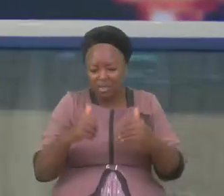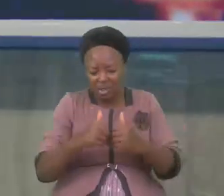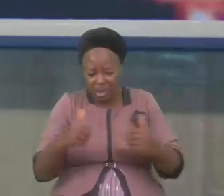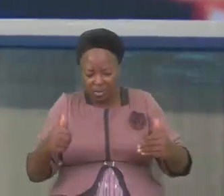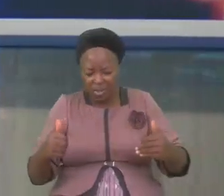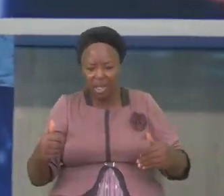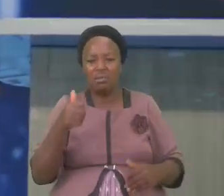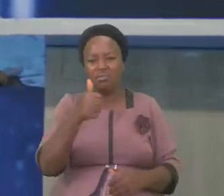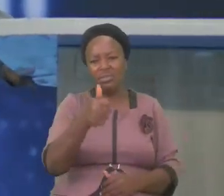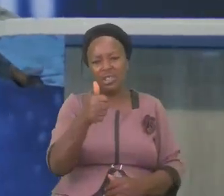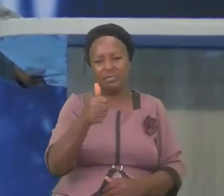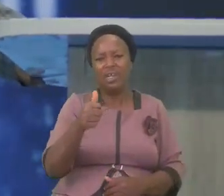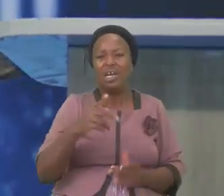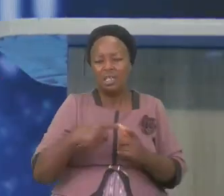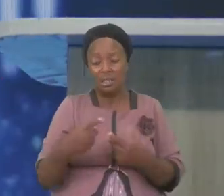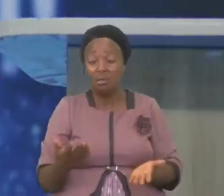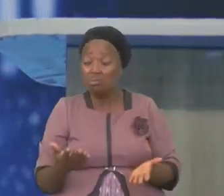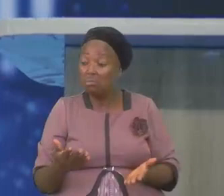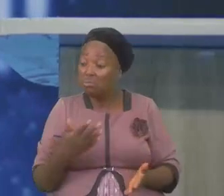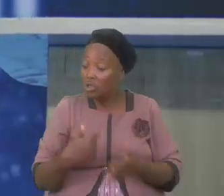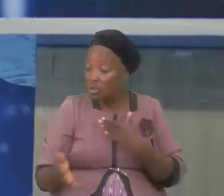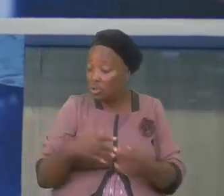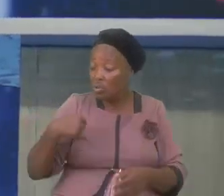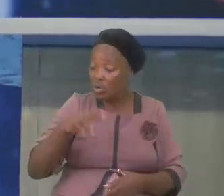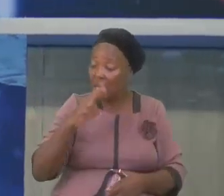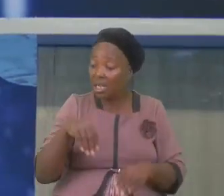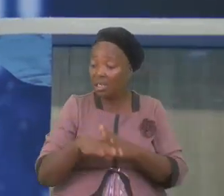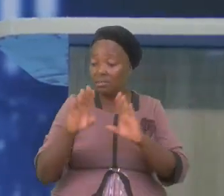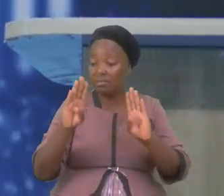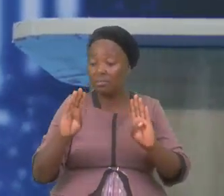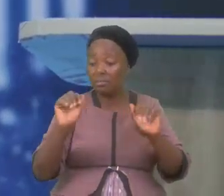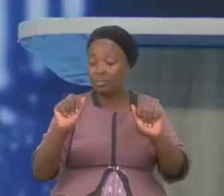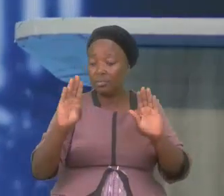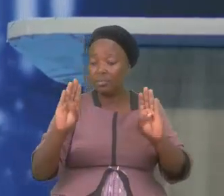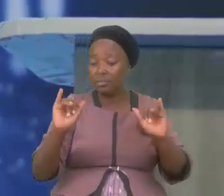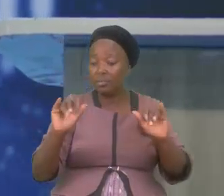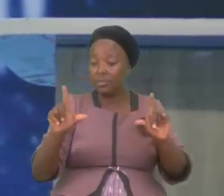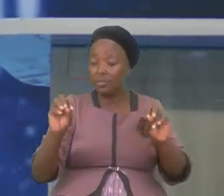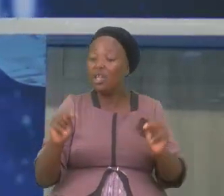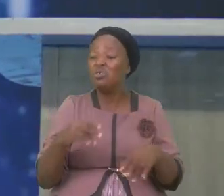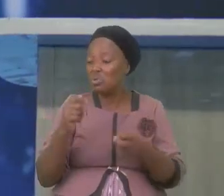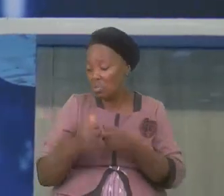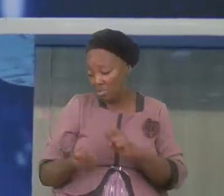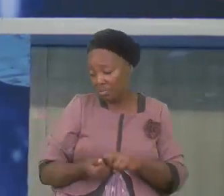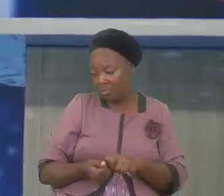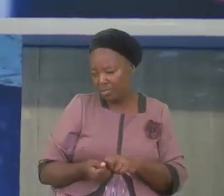the external surrounding, but the external will not control him. Inside